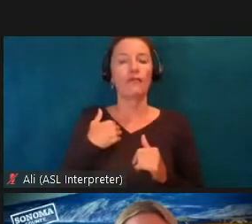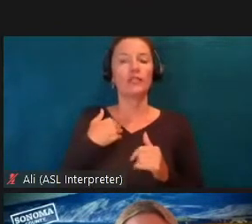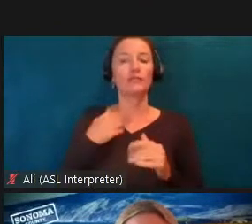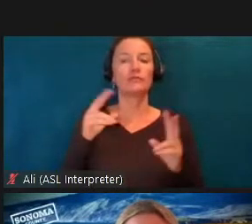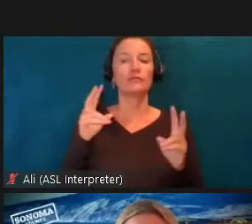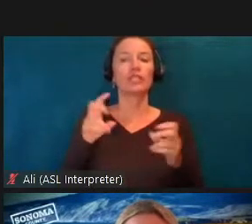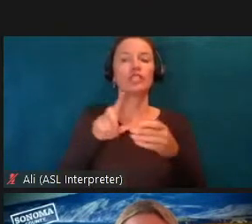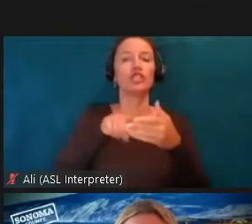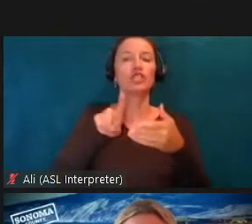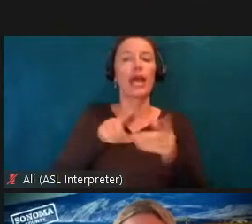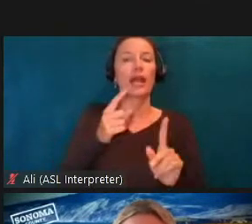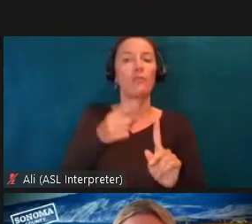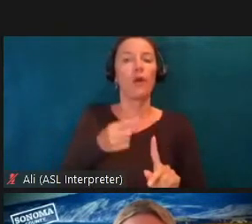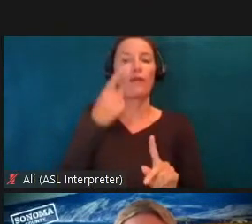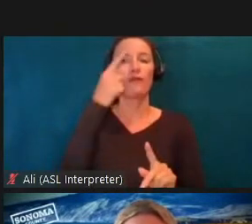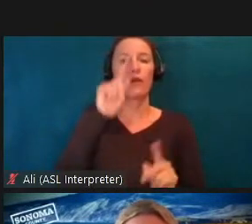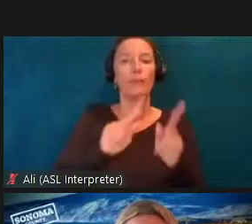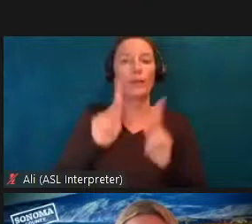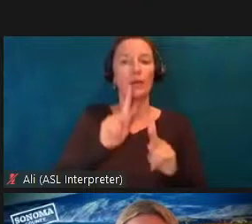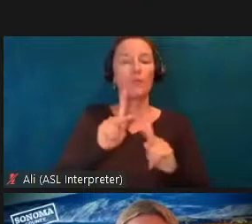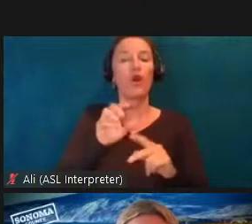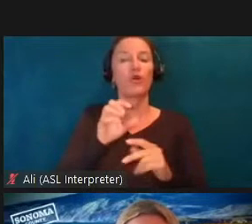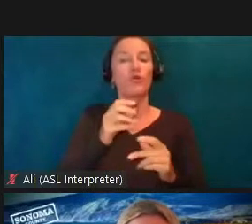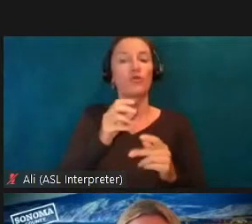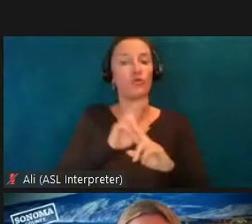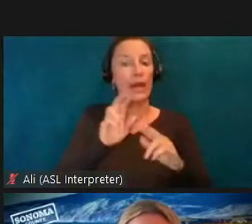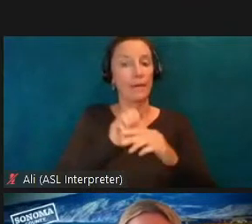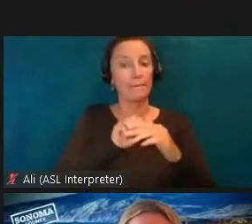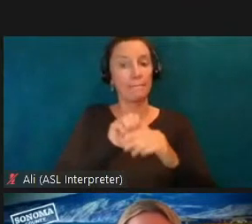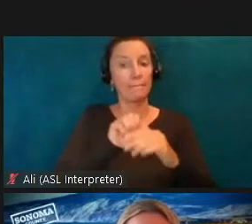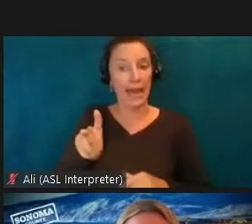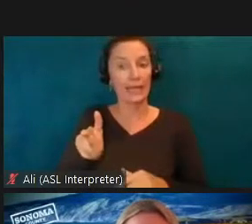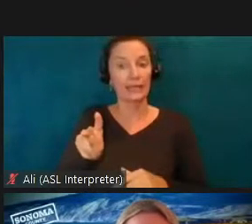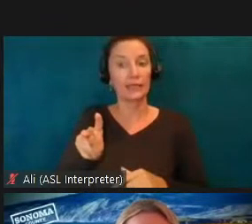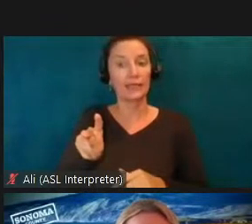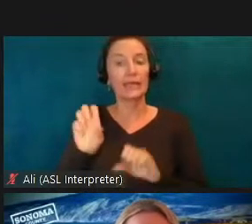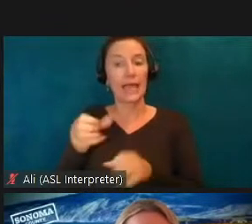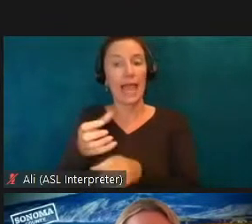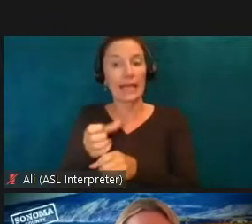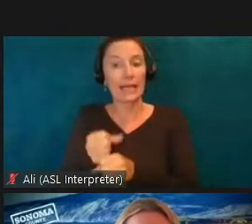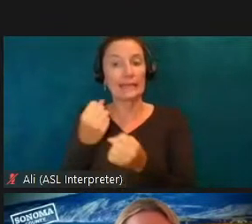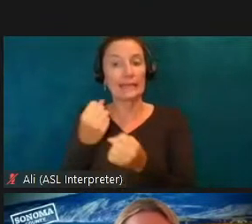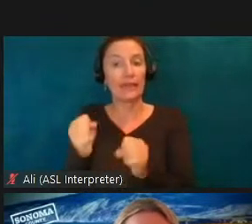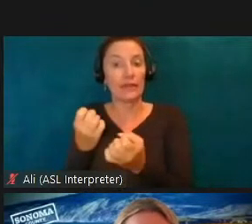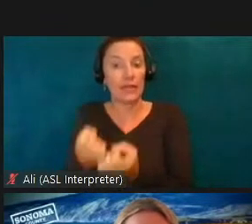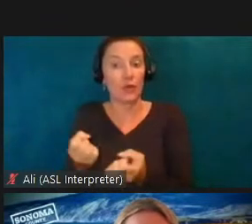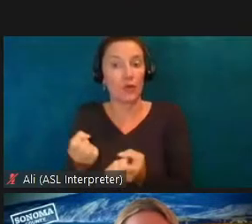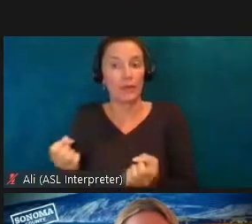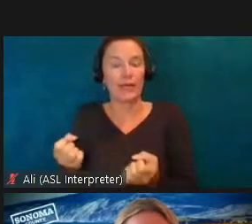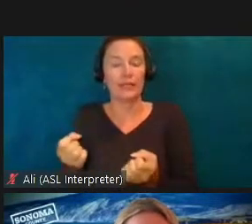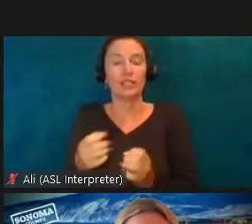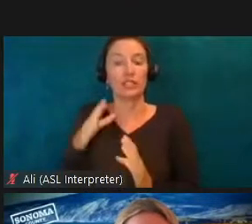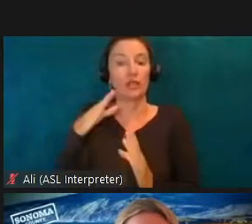and check in and get safety equipment. The number one priority is keeping the community safe.